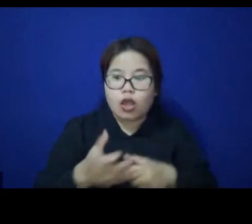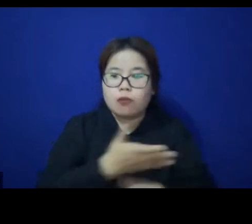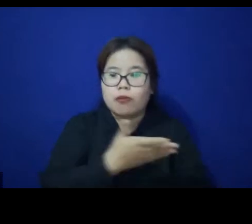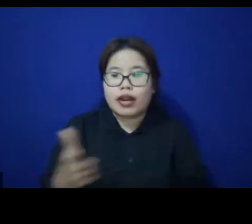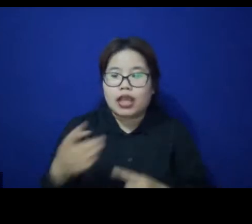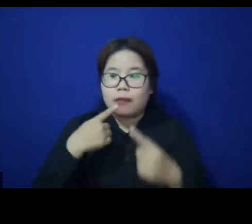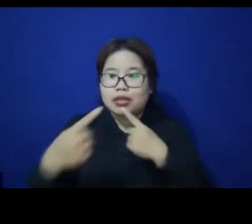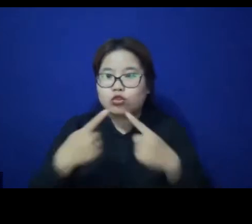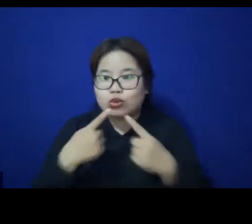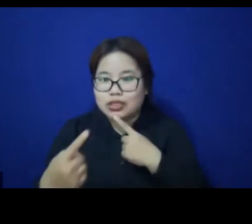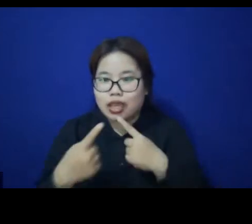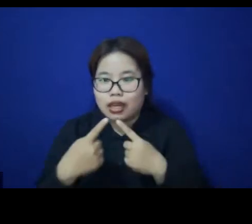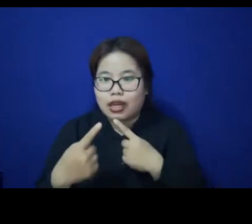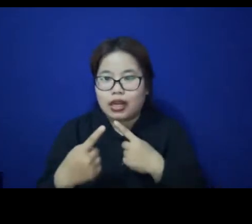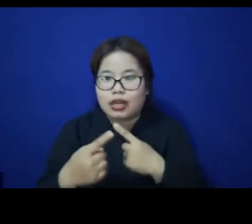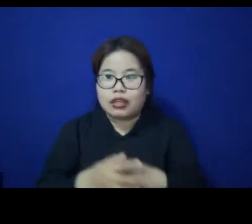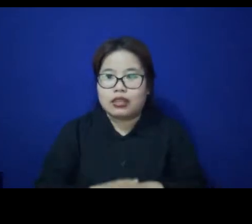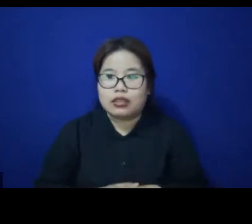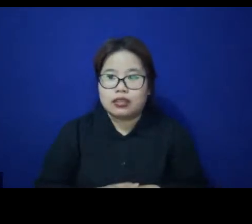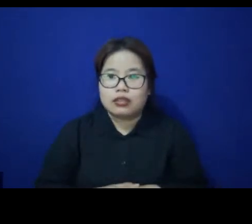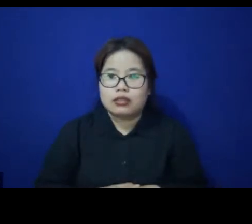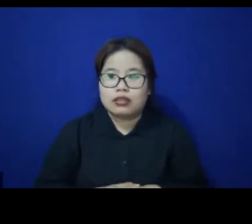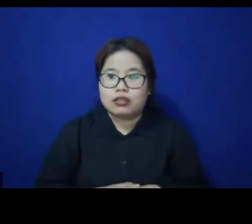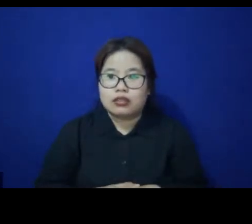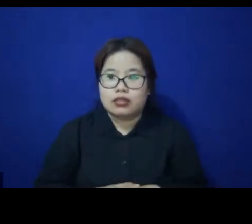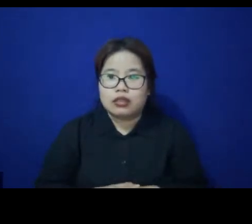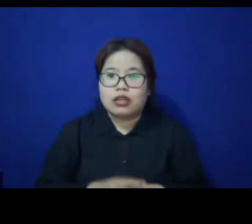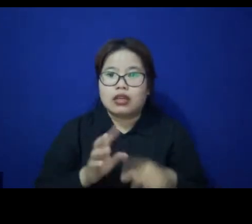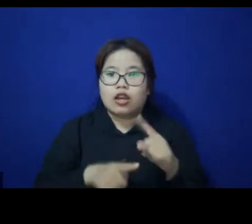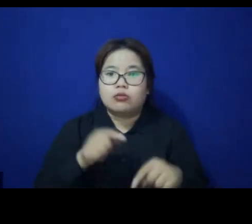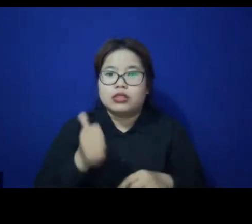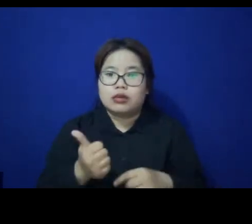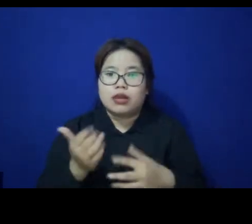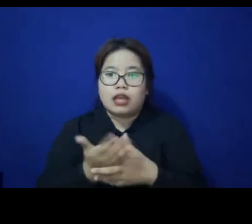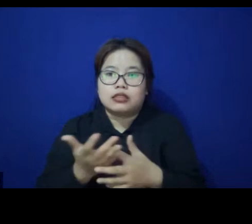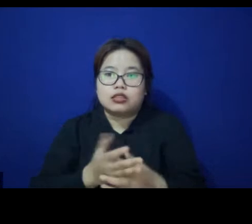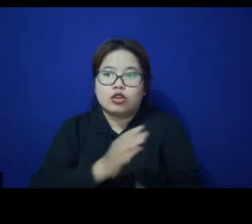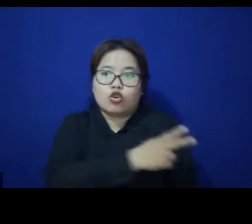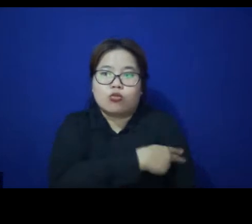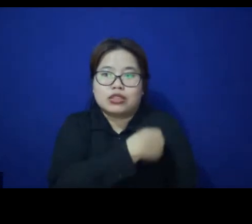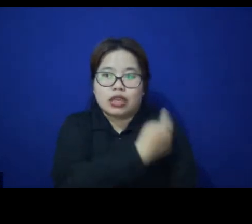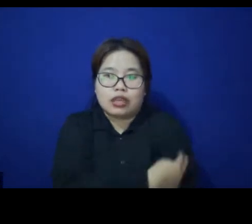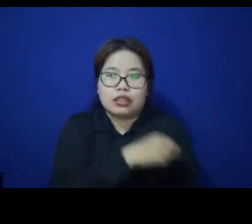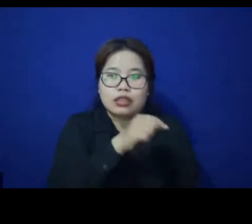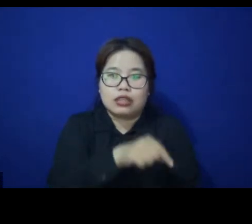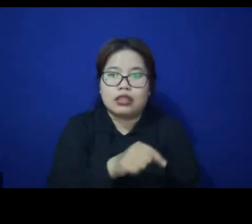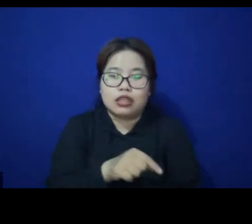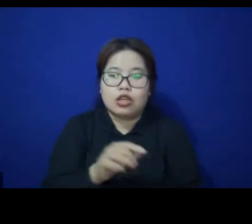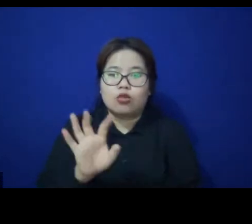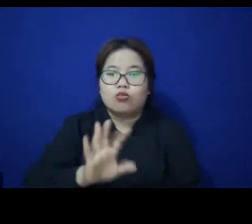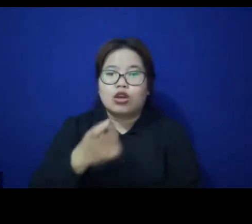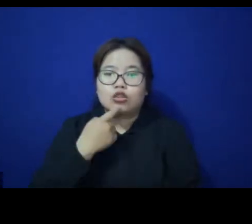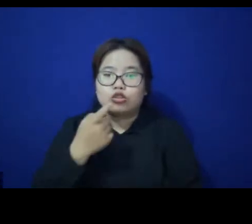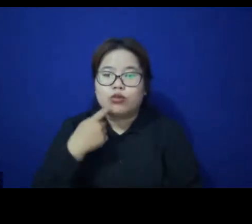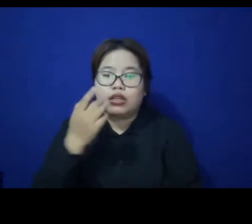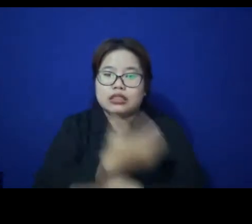the hospital, and it's not set up for a person with disability. Okay.